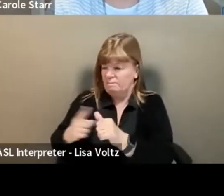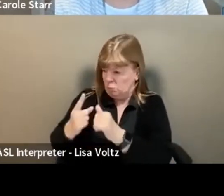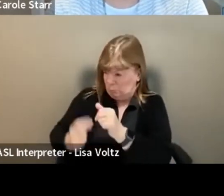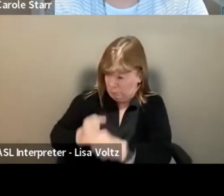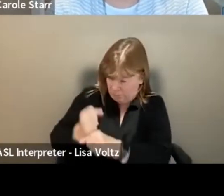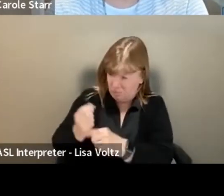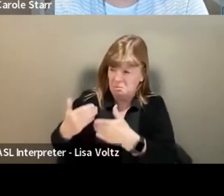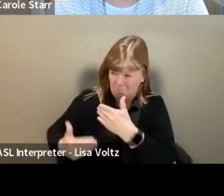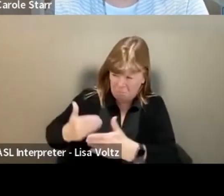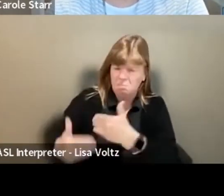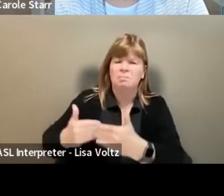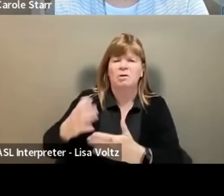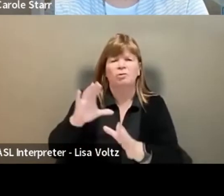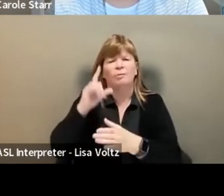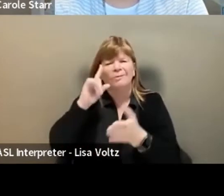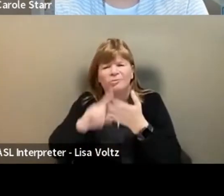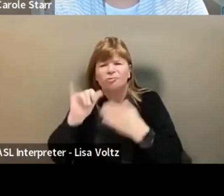and, to do check-ins